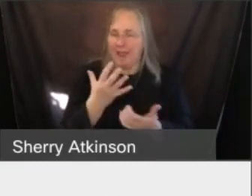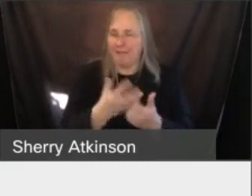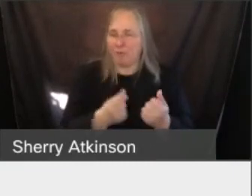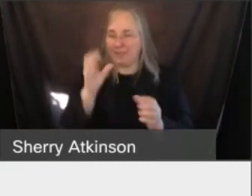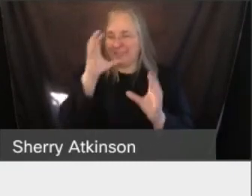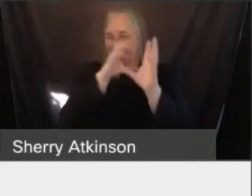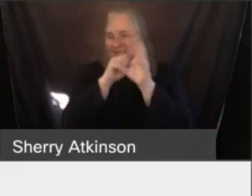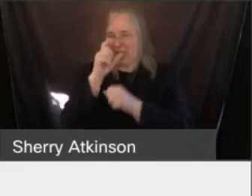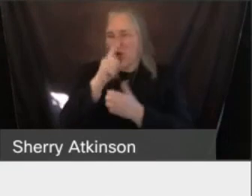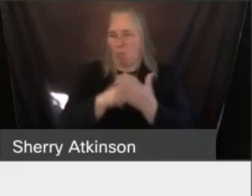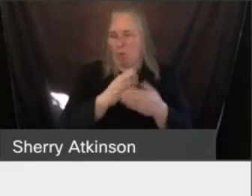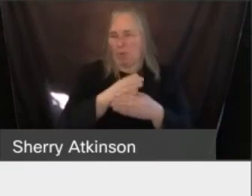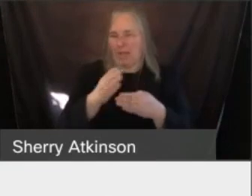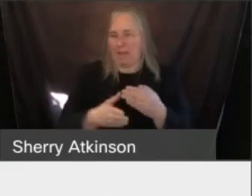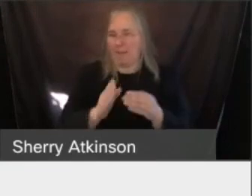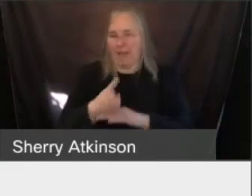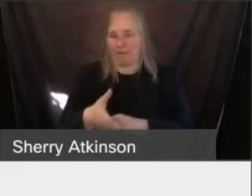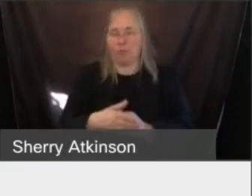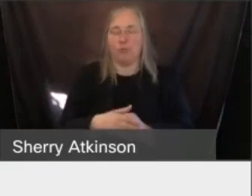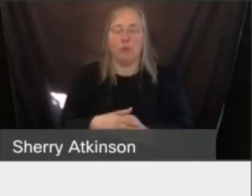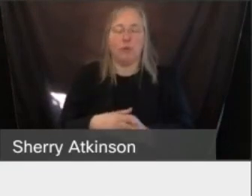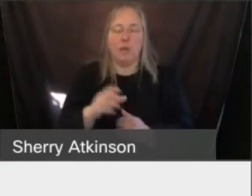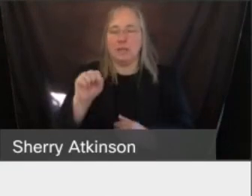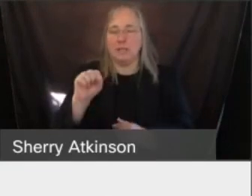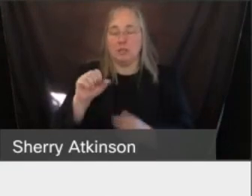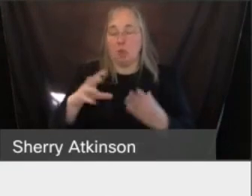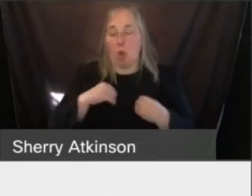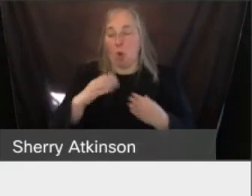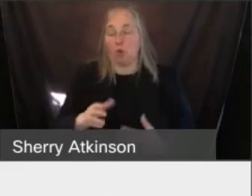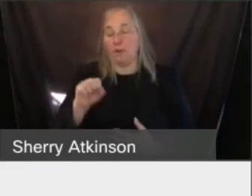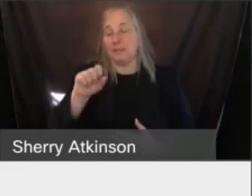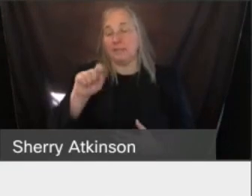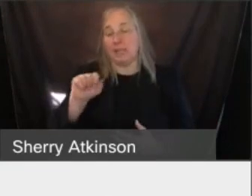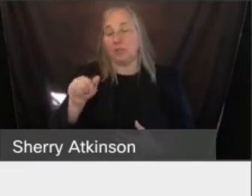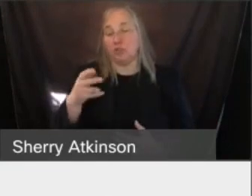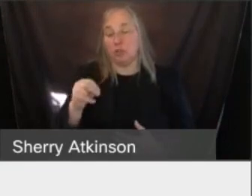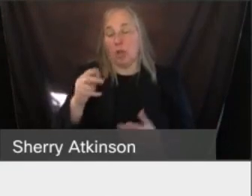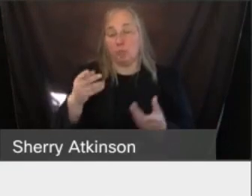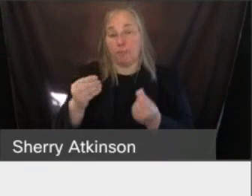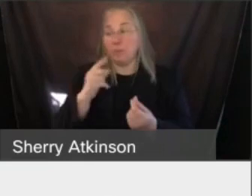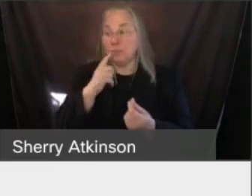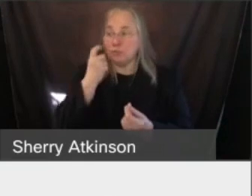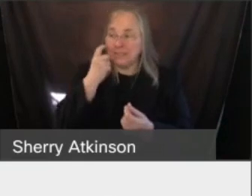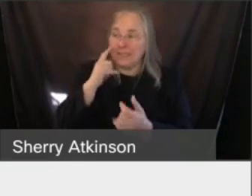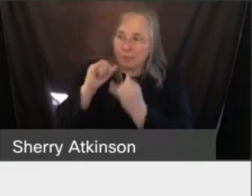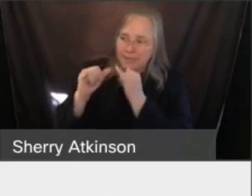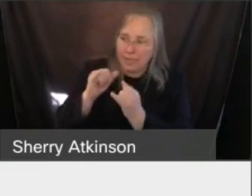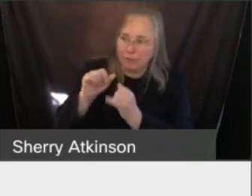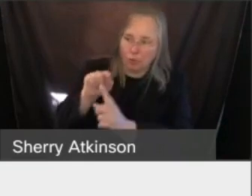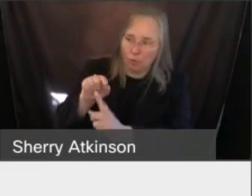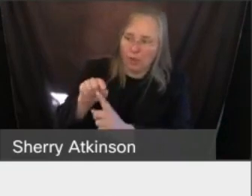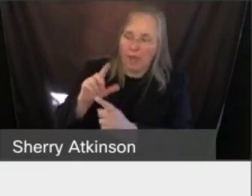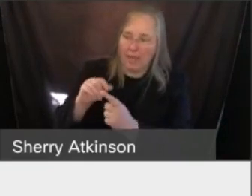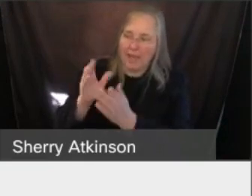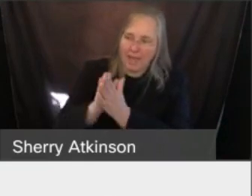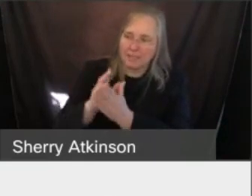ultimately. Ed St. John was recently, the owner of St. John Properties, was recently interviewed and asked about some of these things,